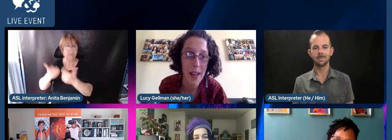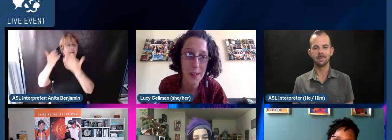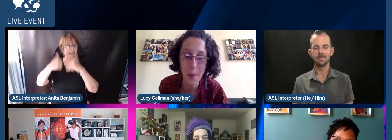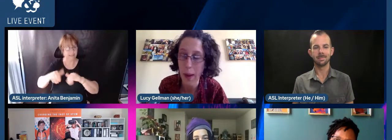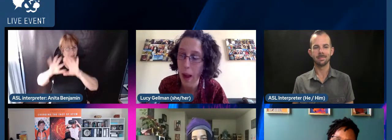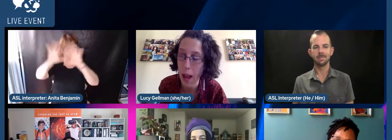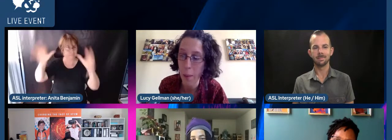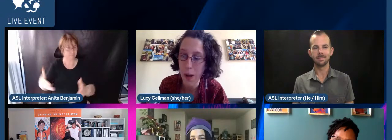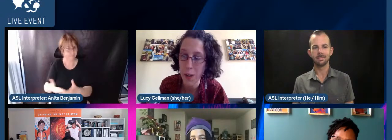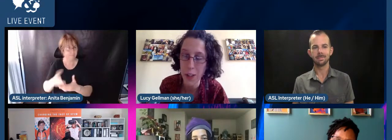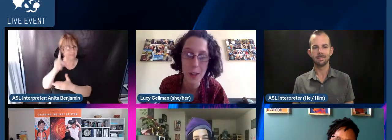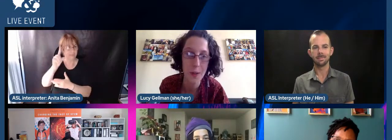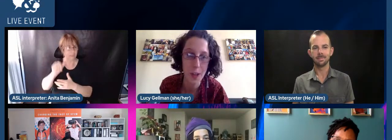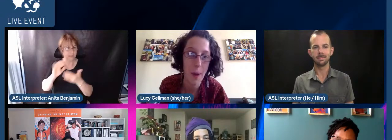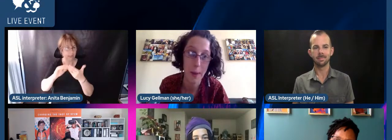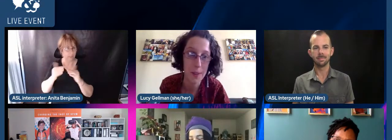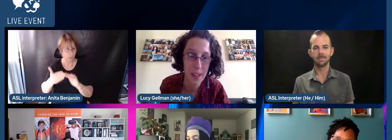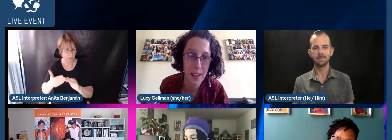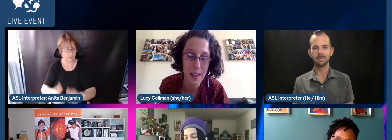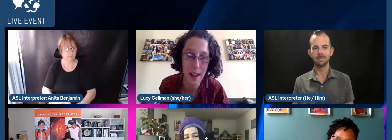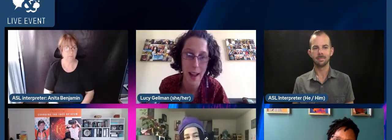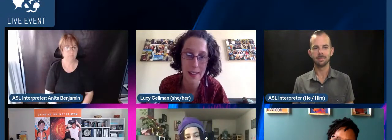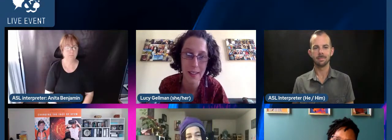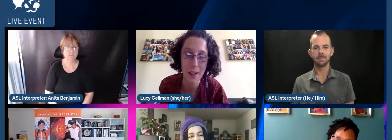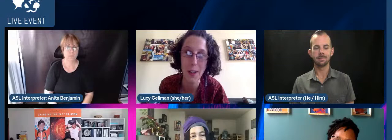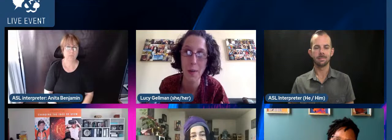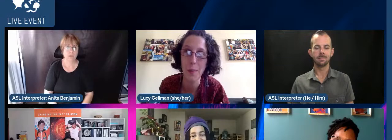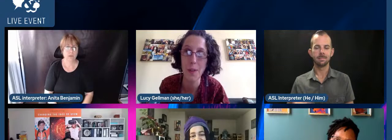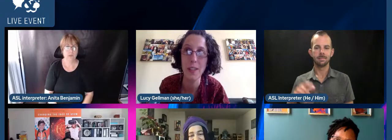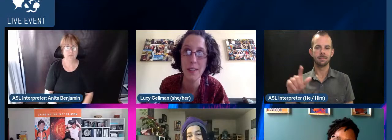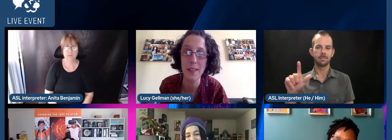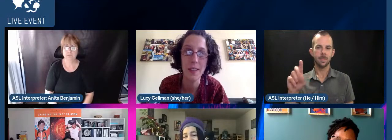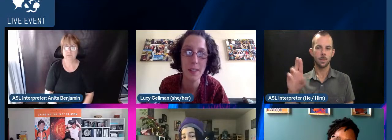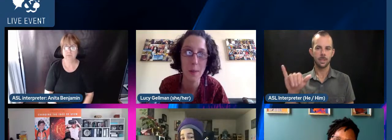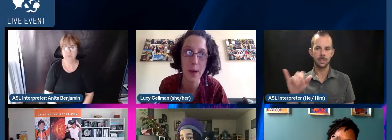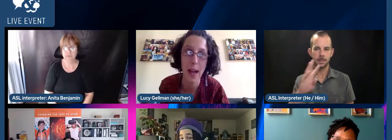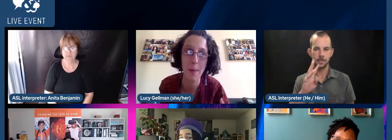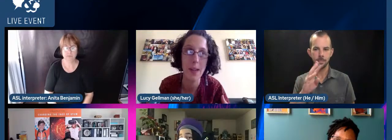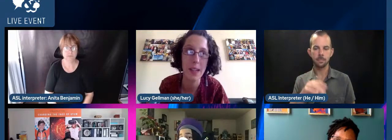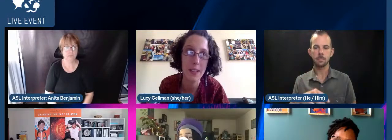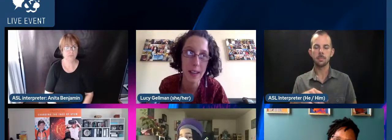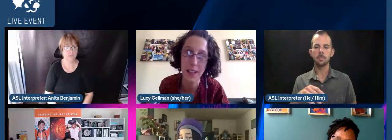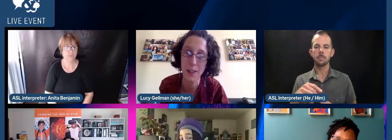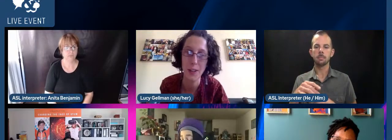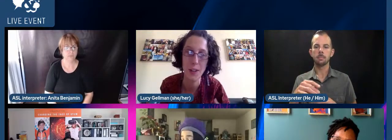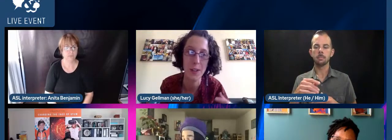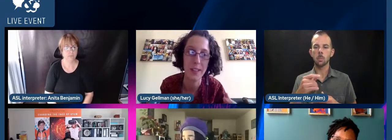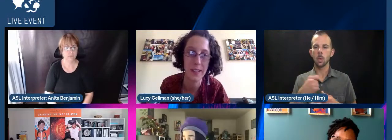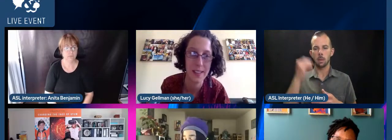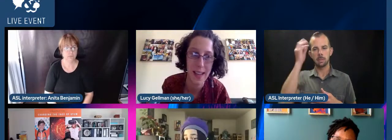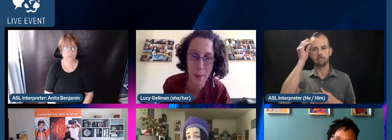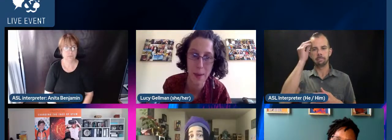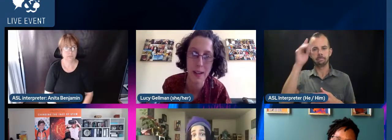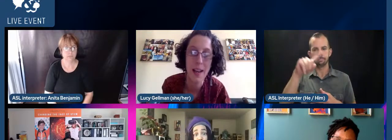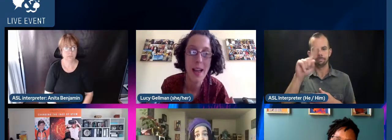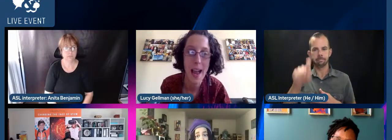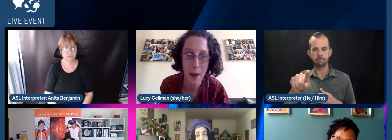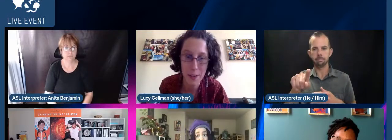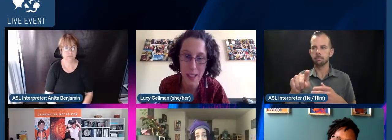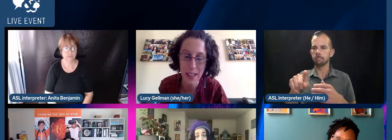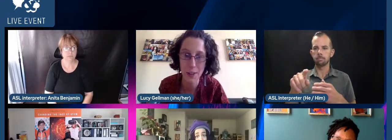Well, I want to jump. I was going to ask, you know, does this work happen inside institutions? Does it